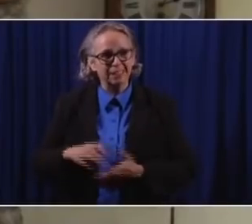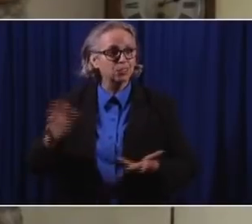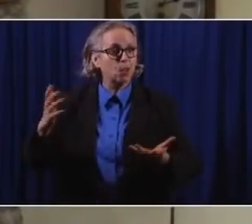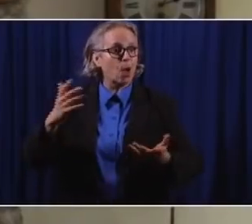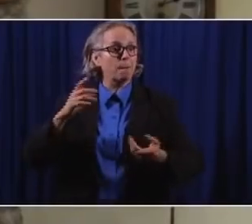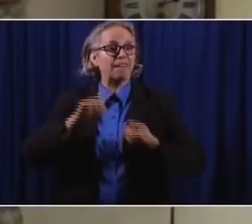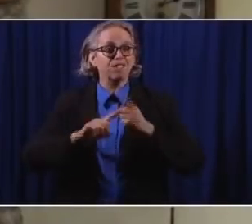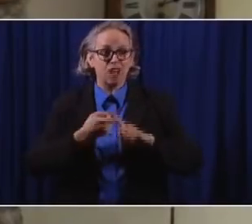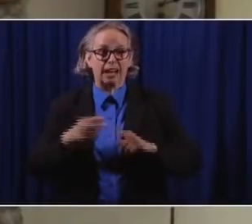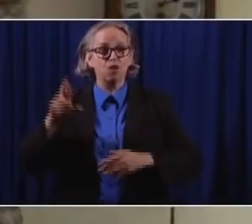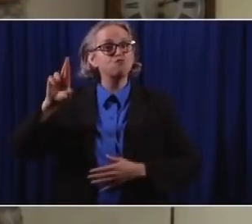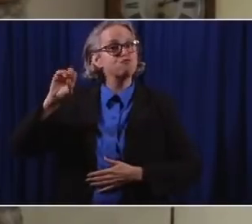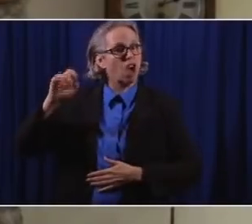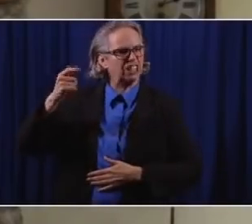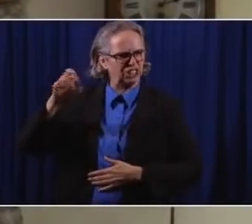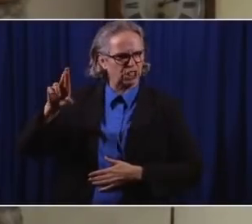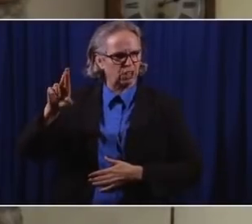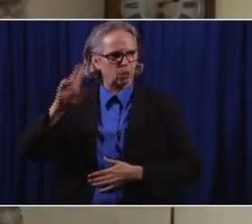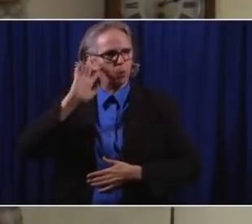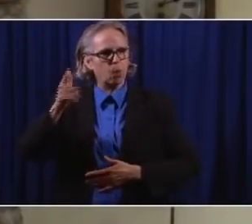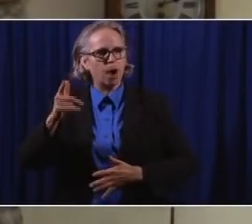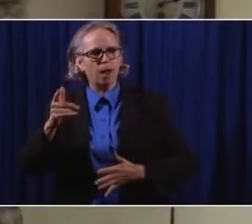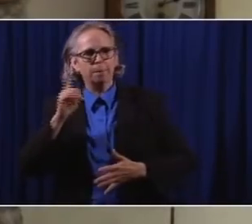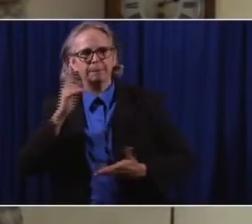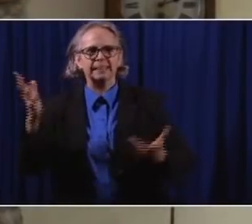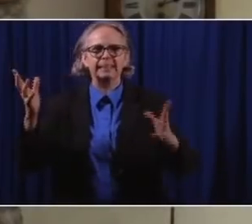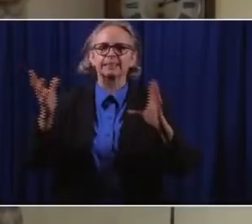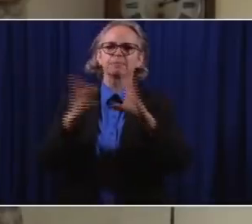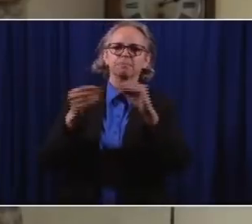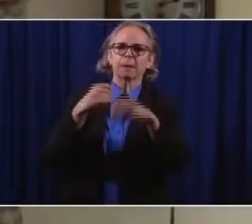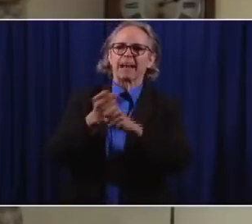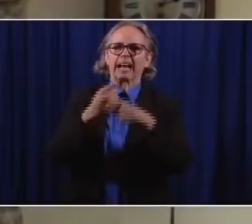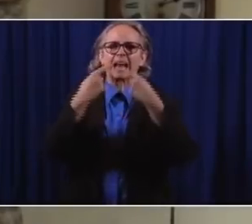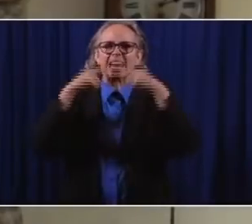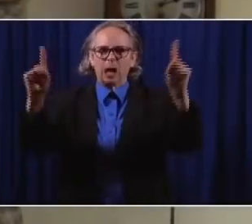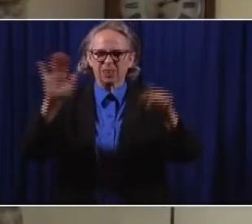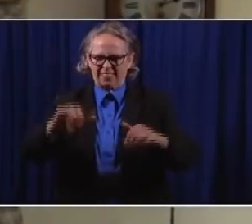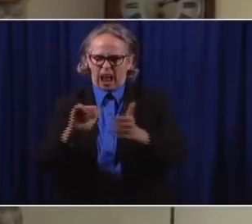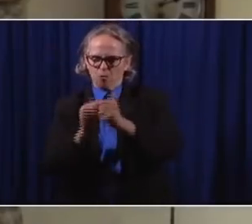calling the race. And next year, we all hope to be there.